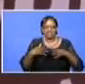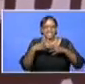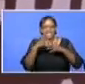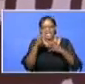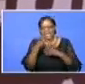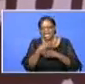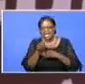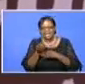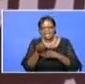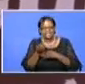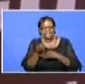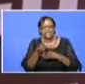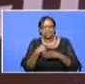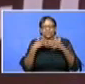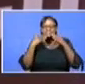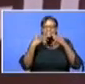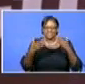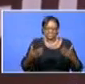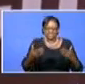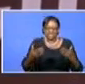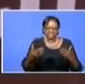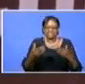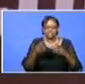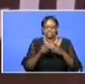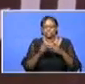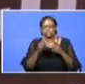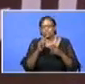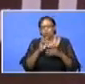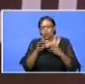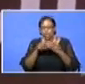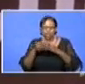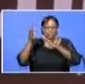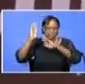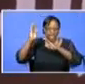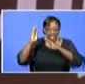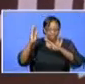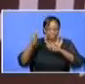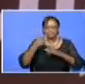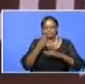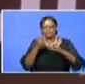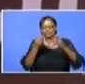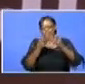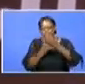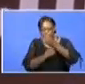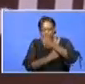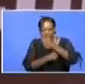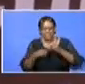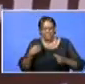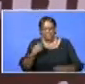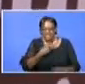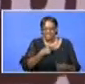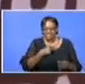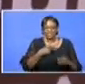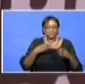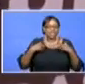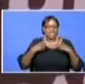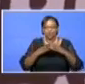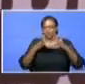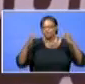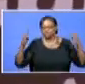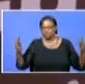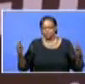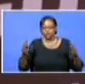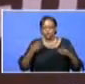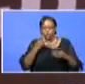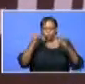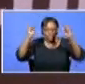and I just want to say thank you so much for all the Bahamas support that came out here. We had a huge cheering squad, and Peru